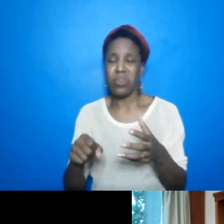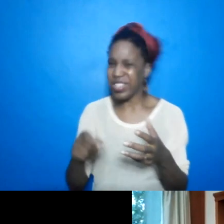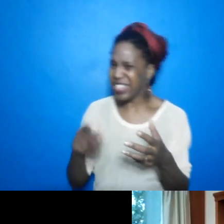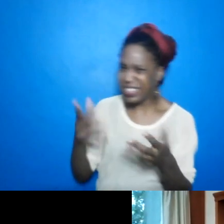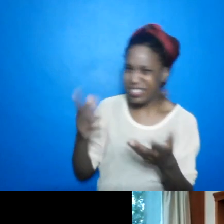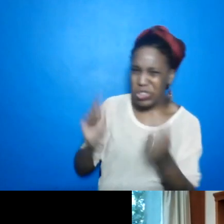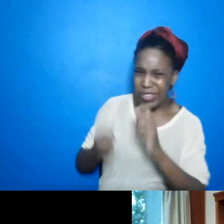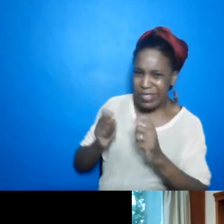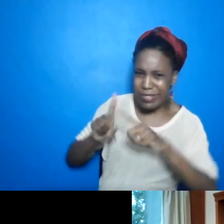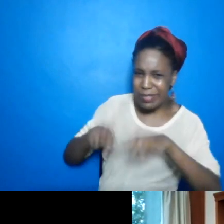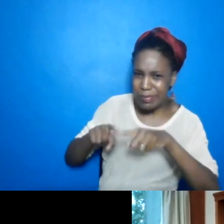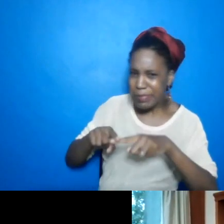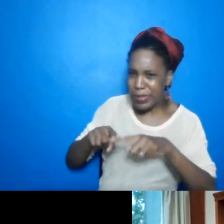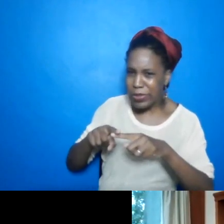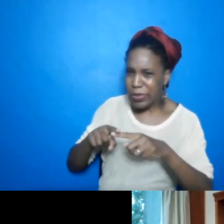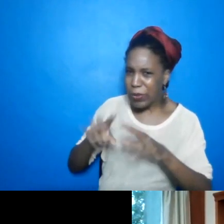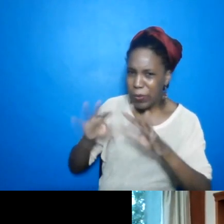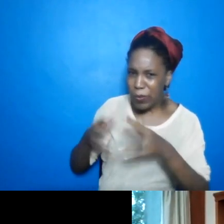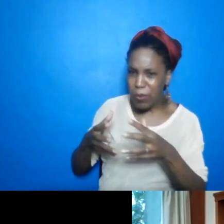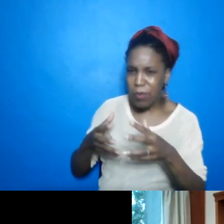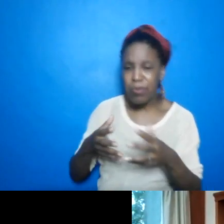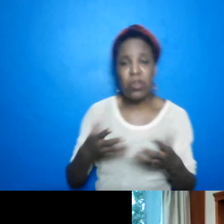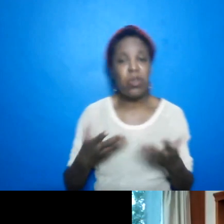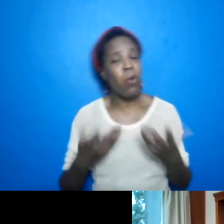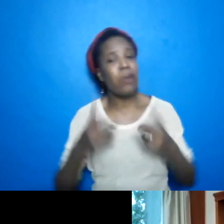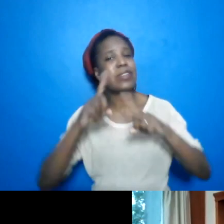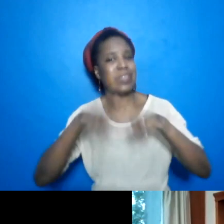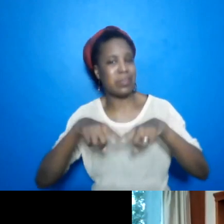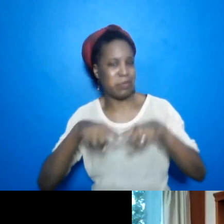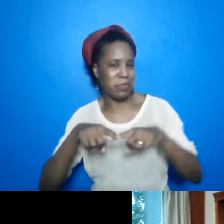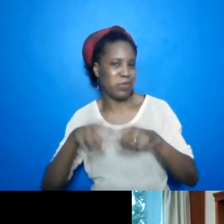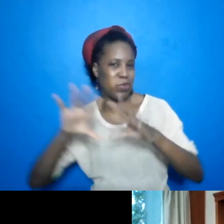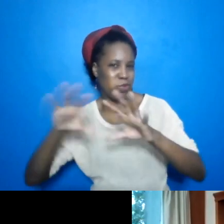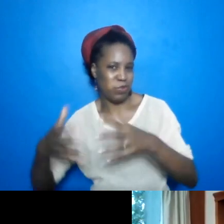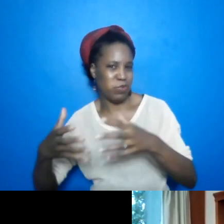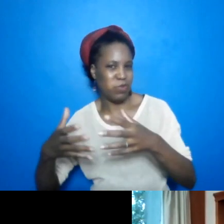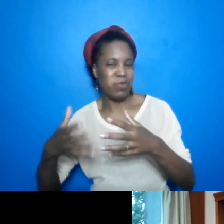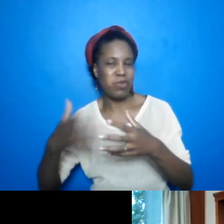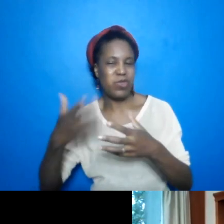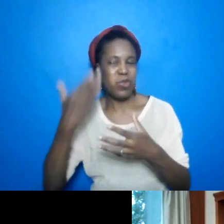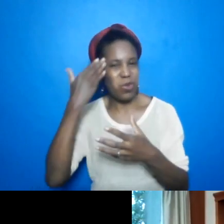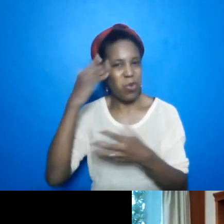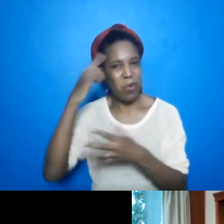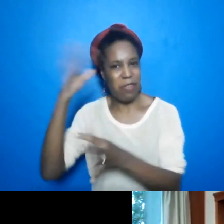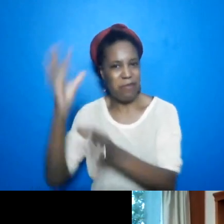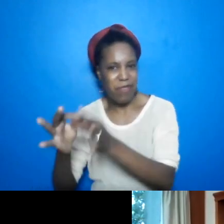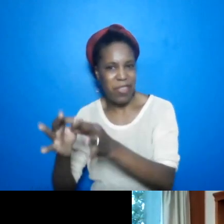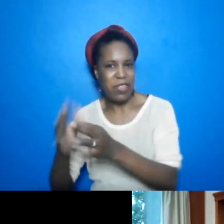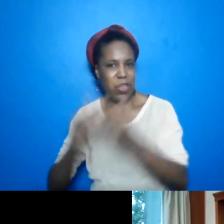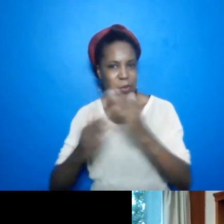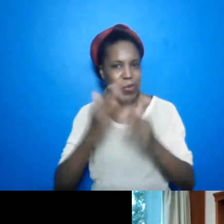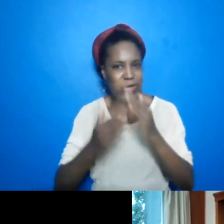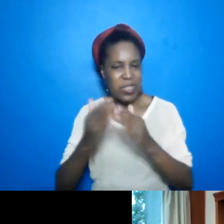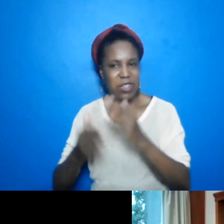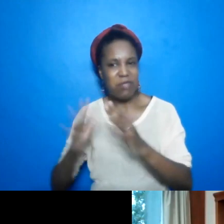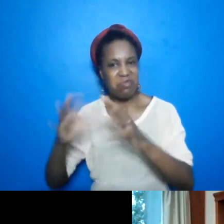people belong based on the narratives that they align with. And each faith community is based on a set of narratives